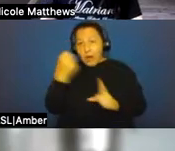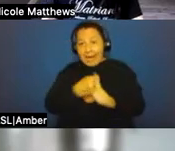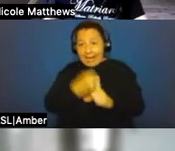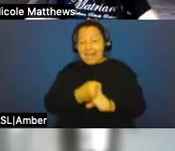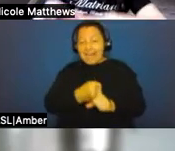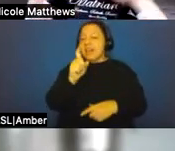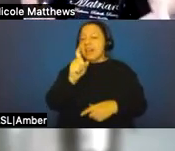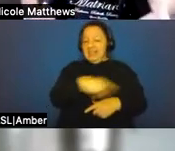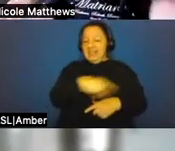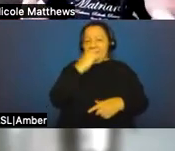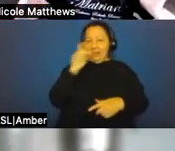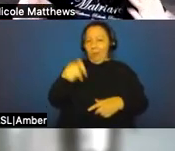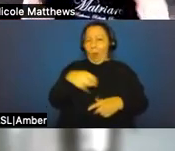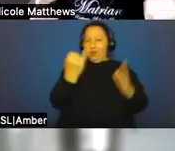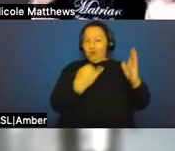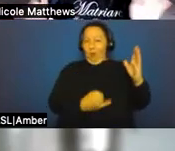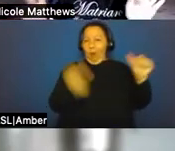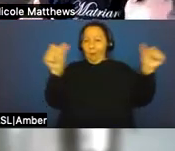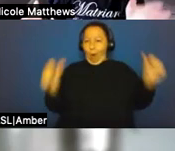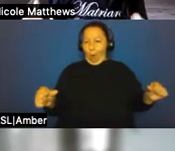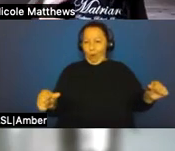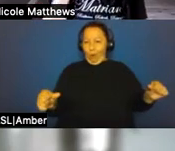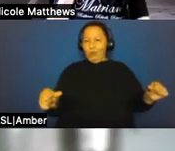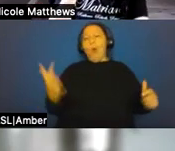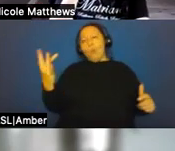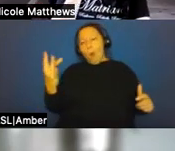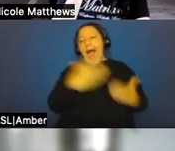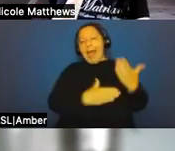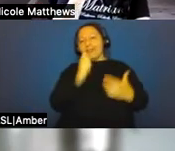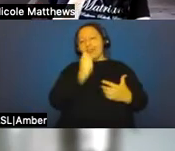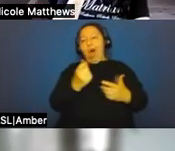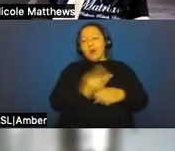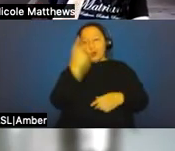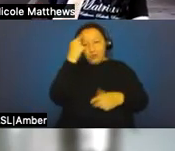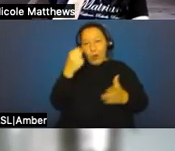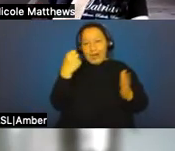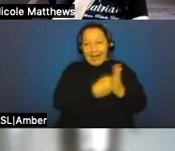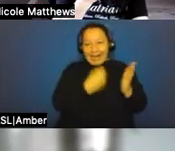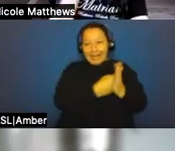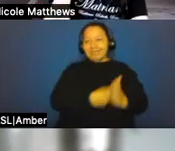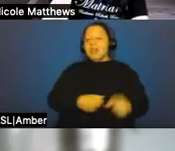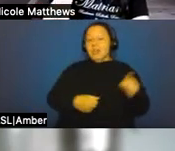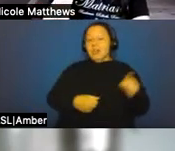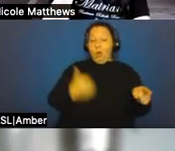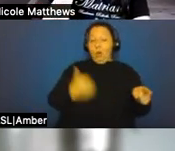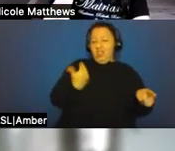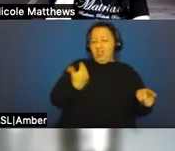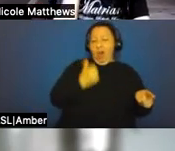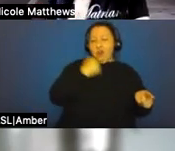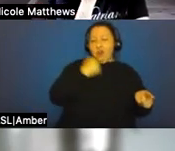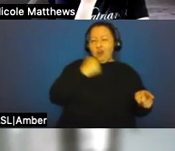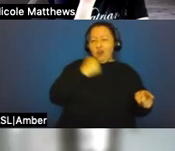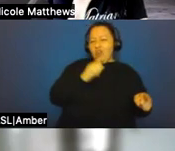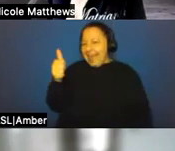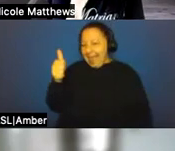of their, you know, why hands are not for hitting. And this little girl, she was 10,